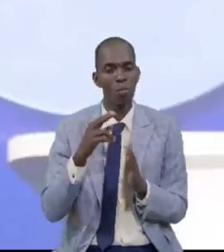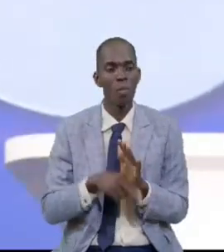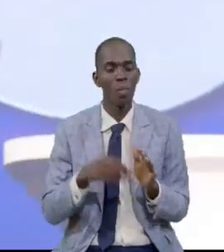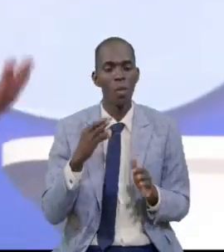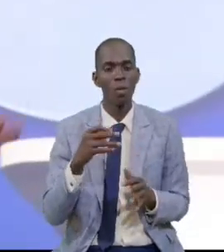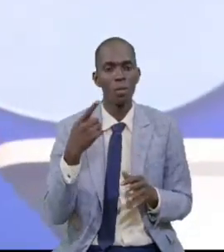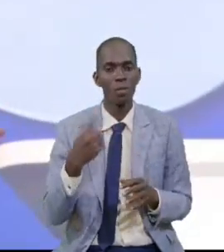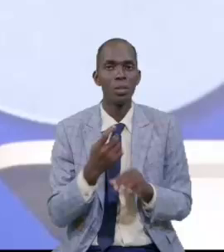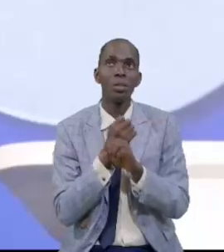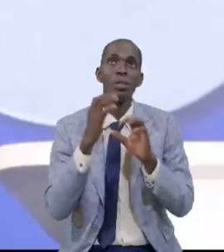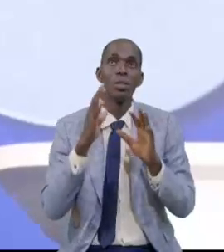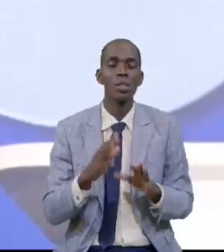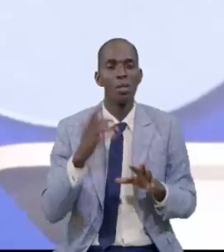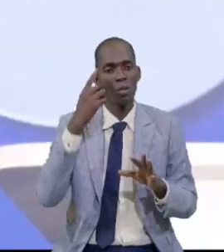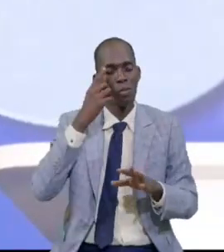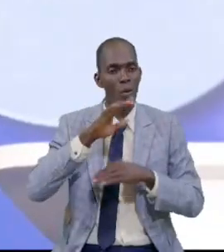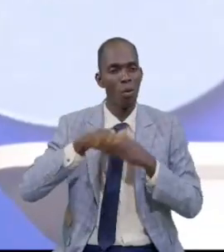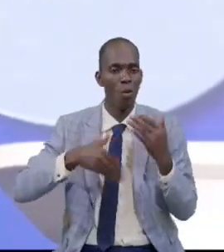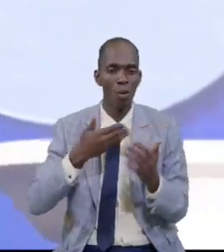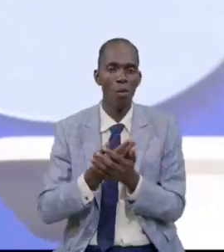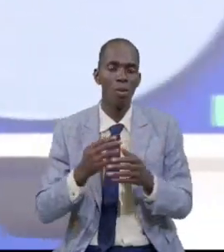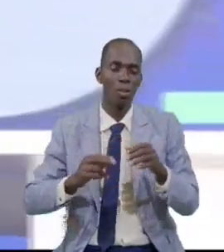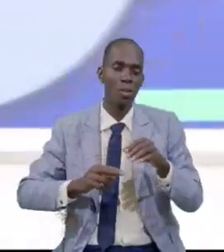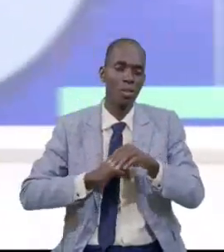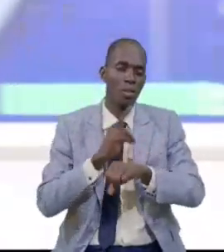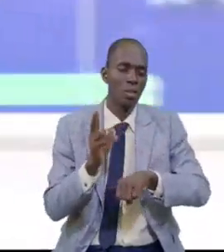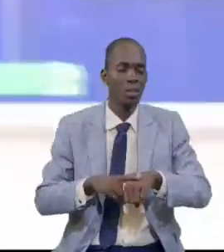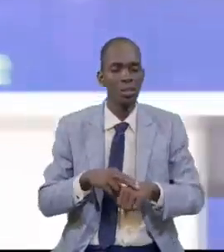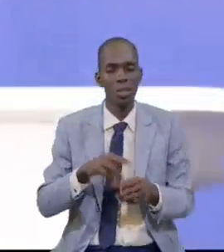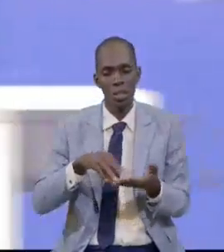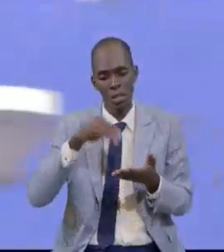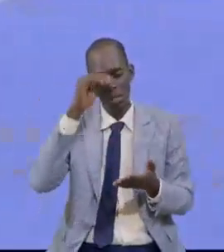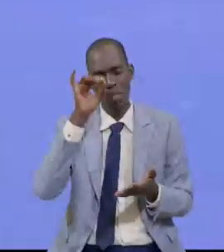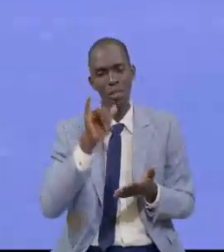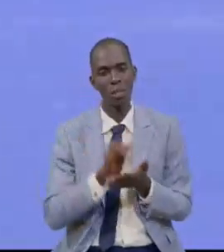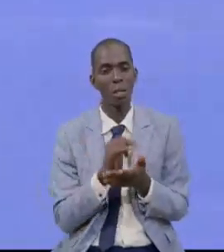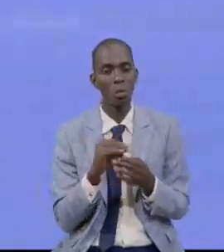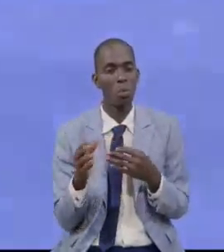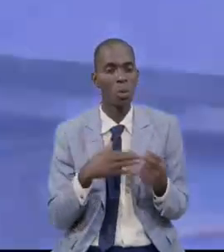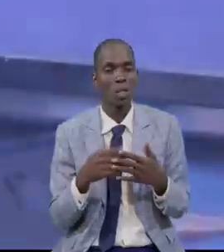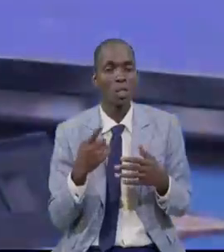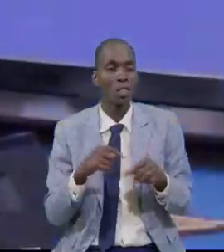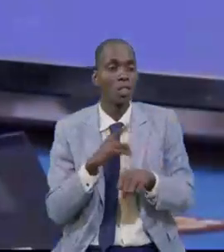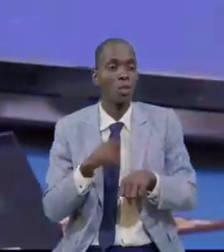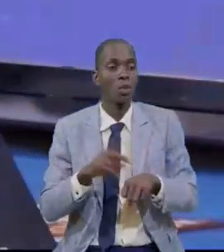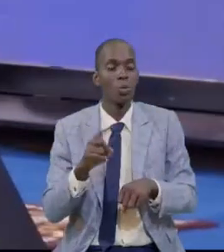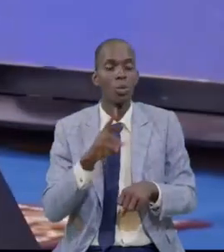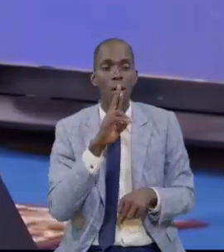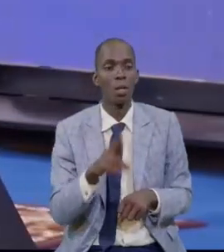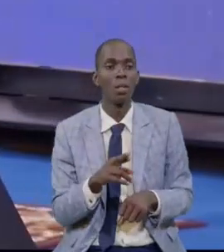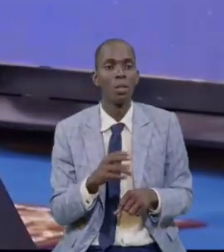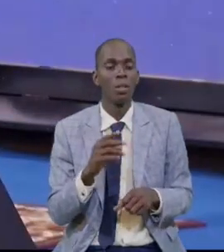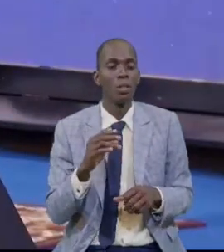all nations. Learn that. That whatever nation you are in, wherever you are born,